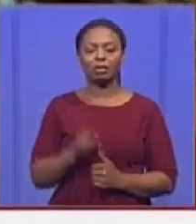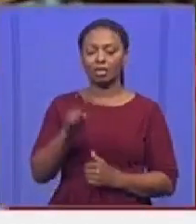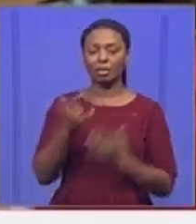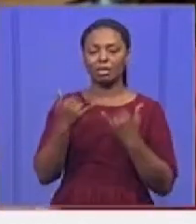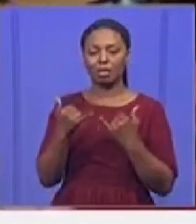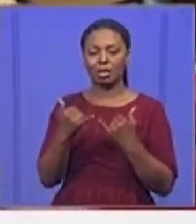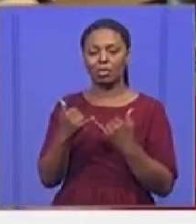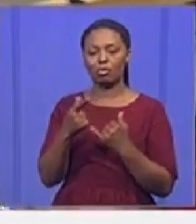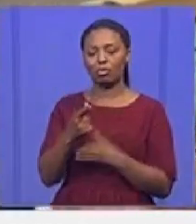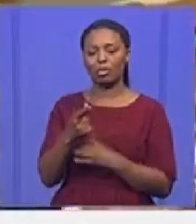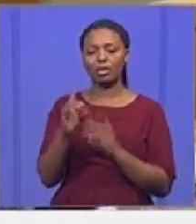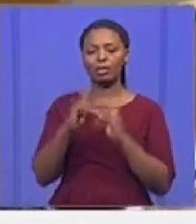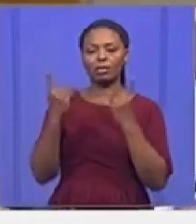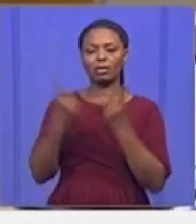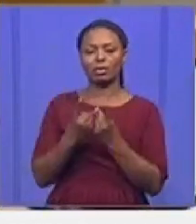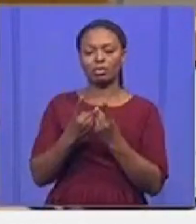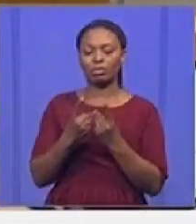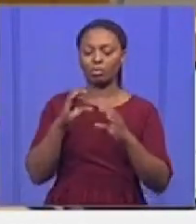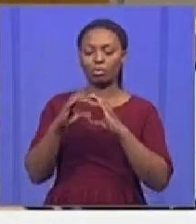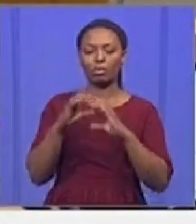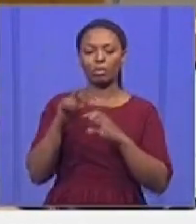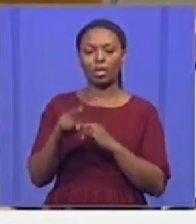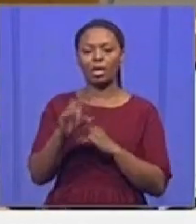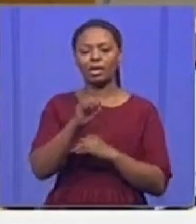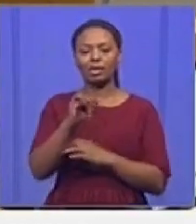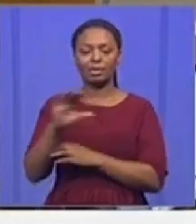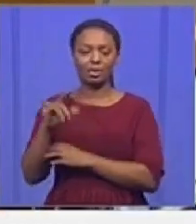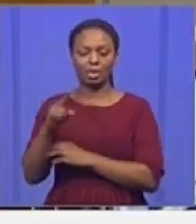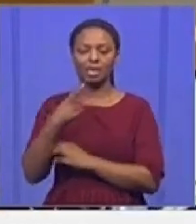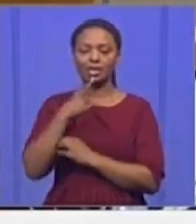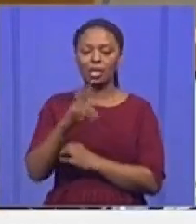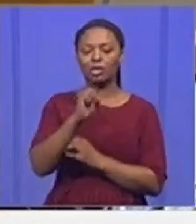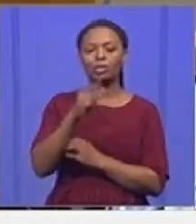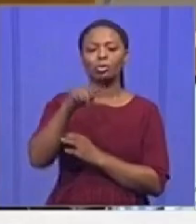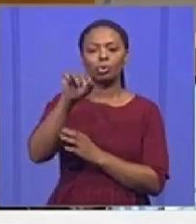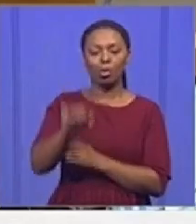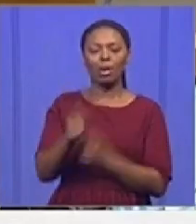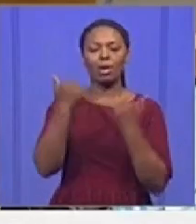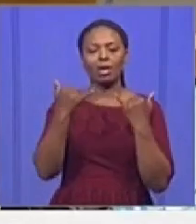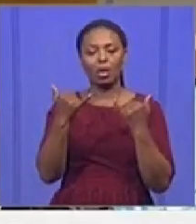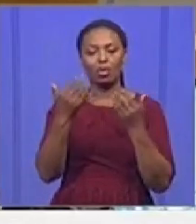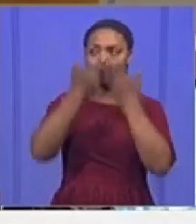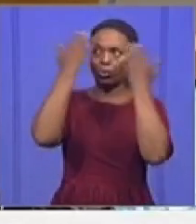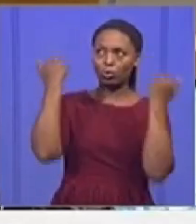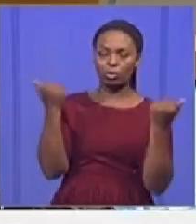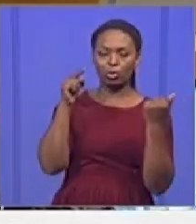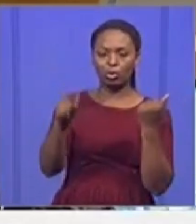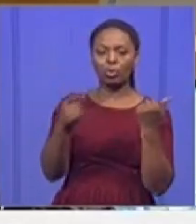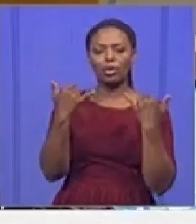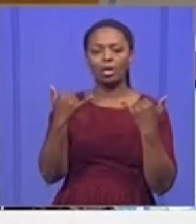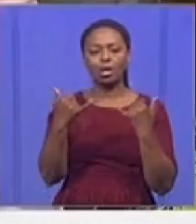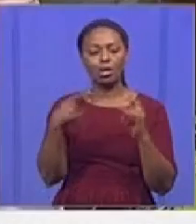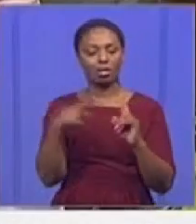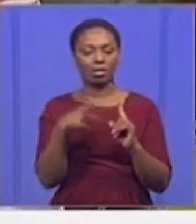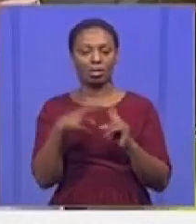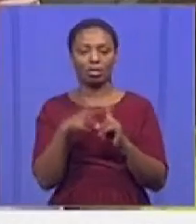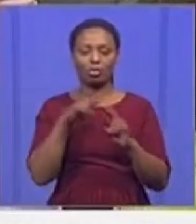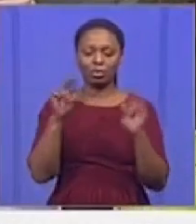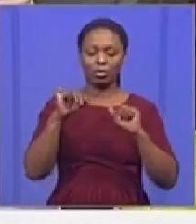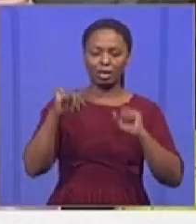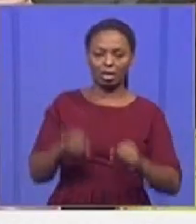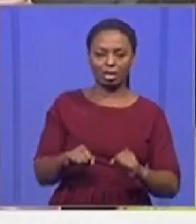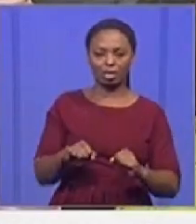le le emelang puso jaaka monna le seabe kwa SABC le boletse Skopa gore le ne le sa itse gore Mqakwe ga a amogela maemo